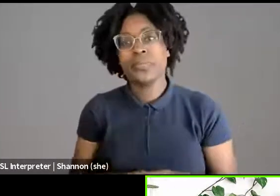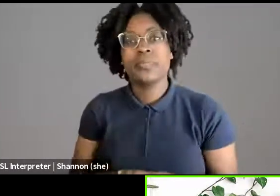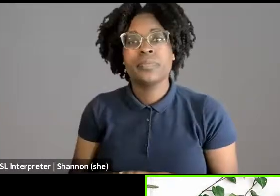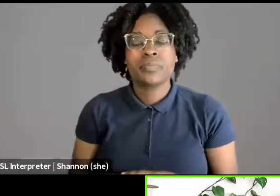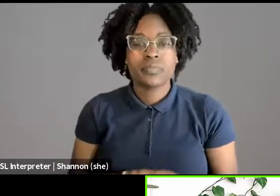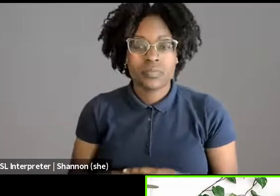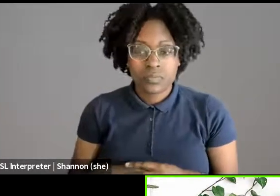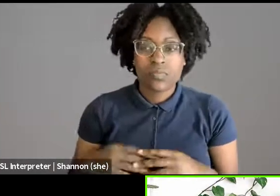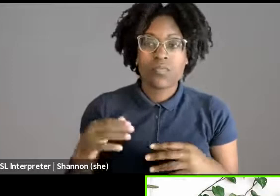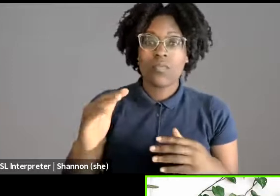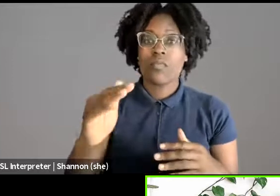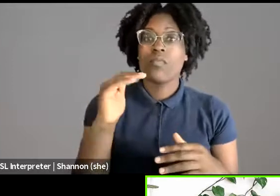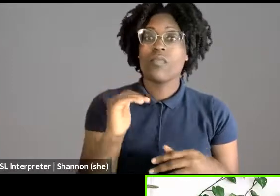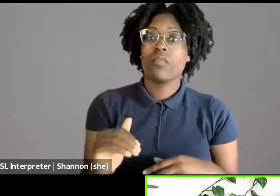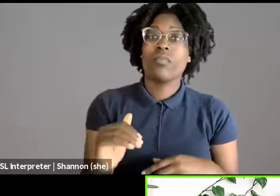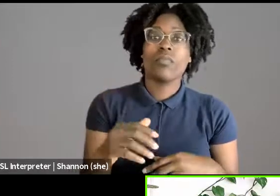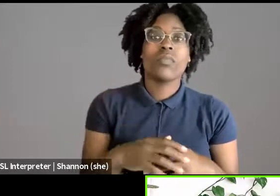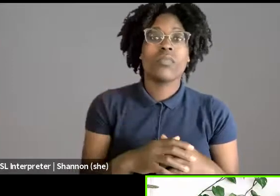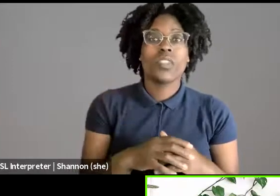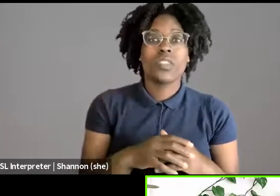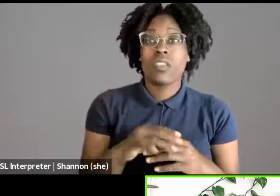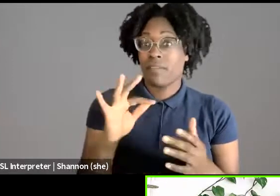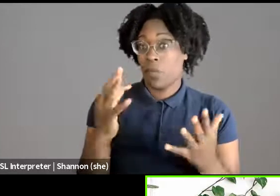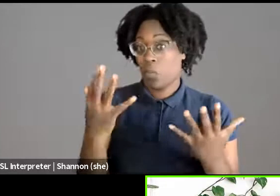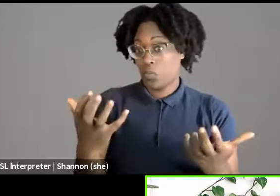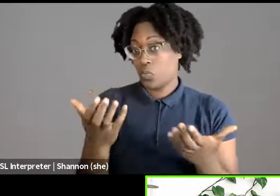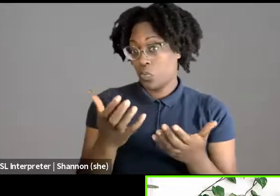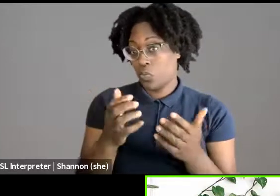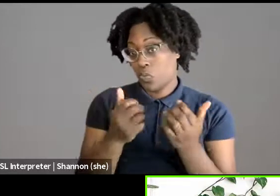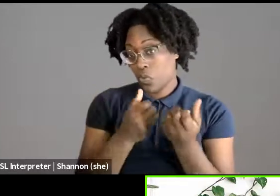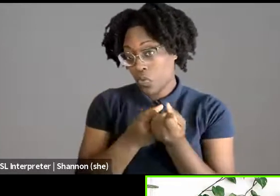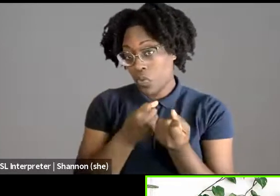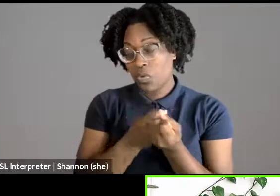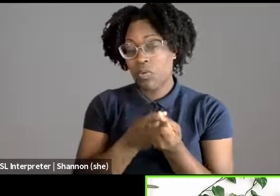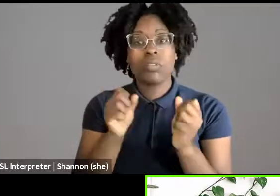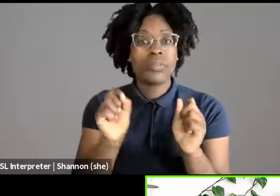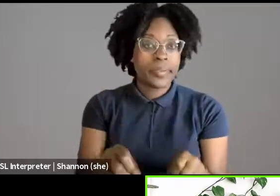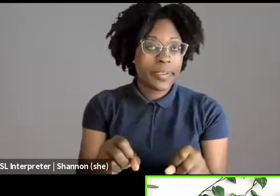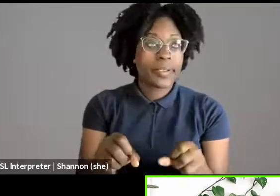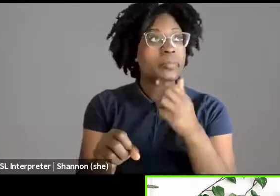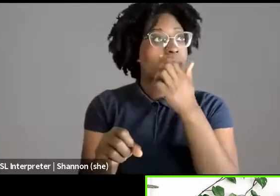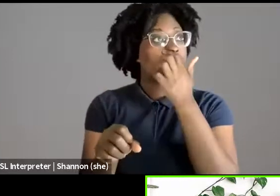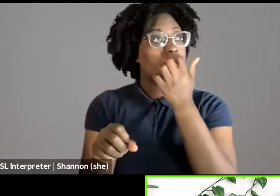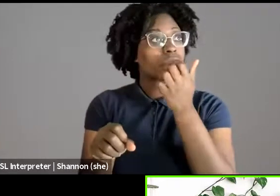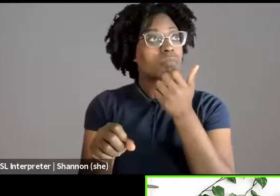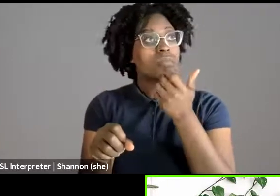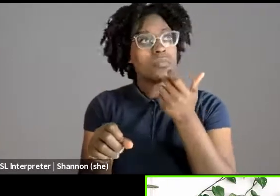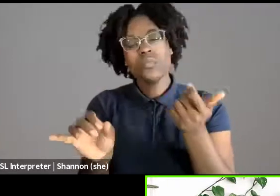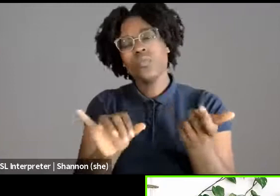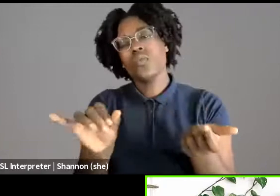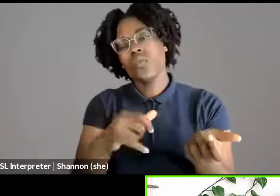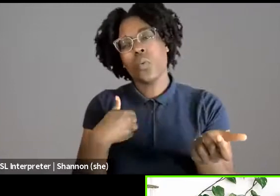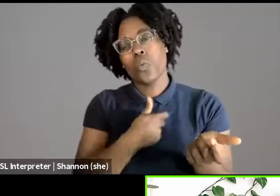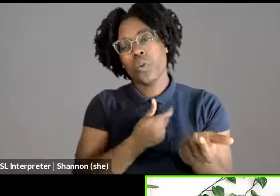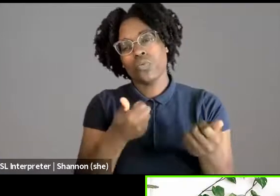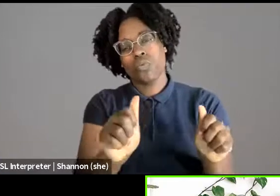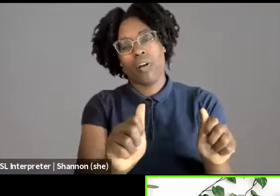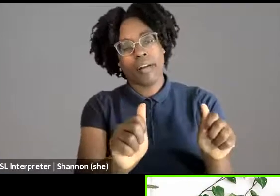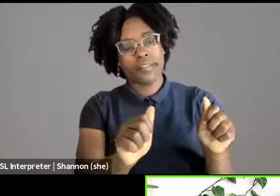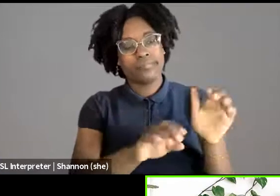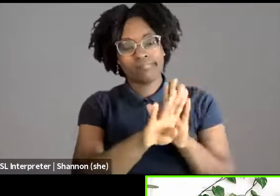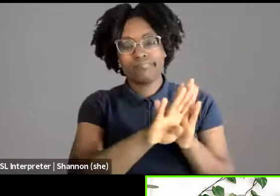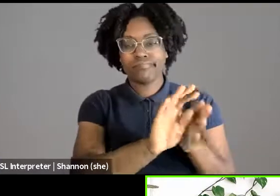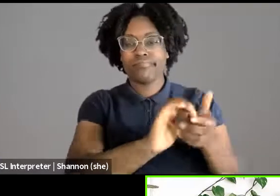are wanting to, we are also eager to build partnerships with other Native